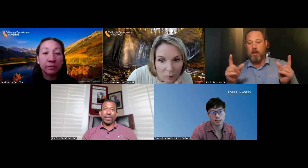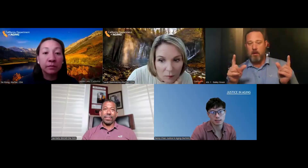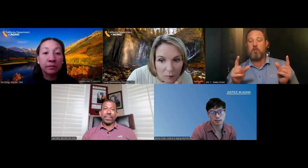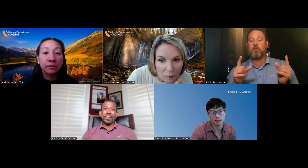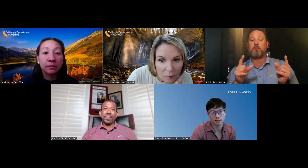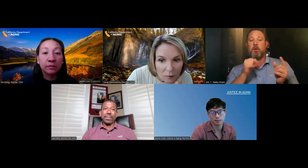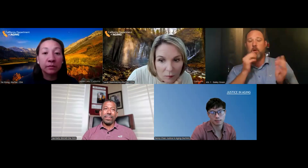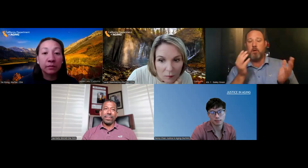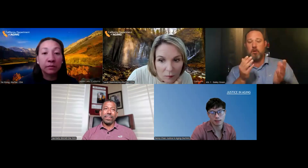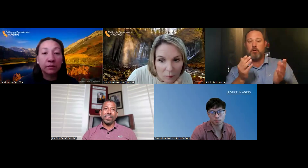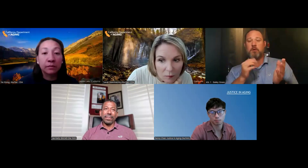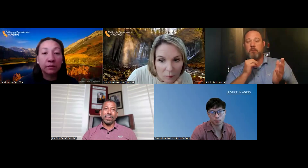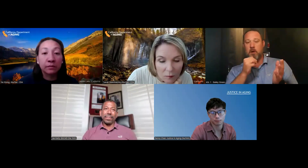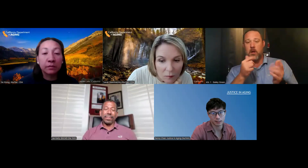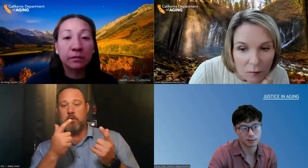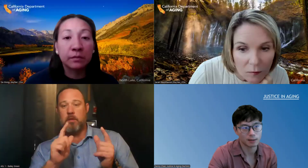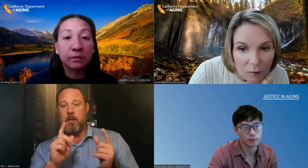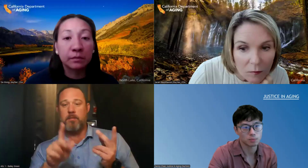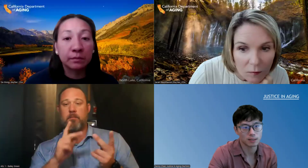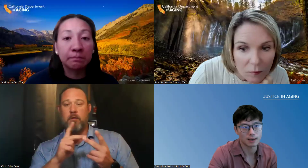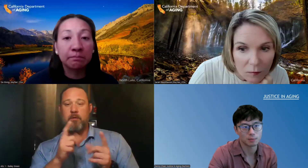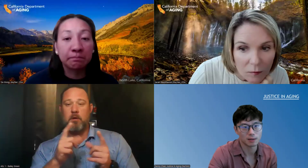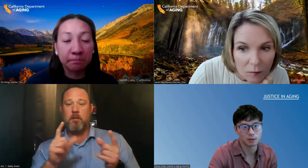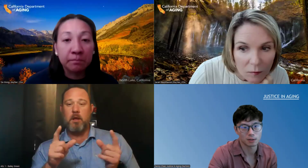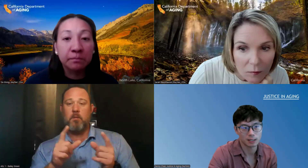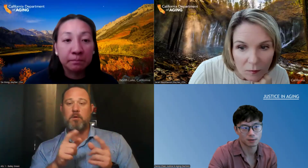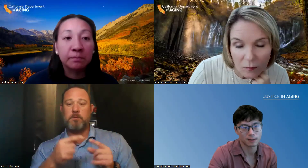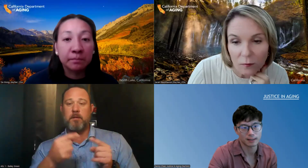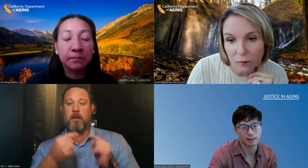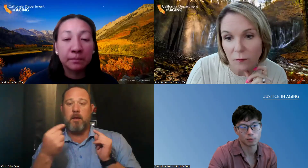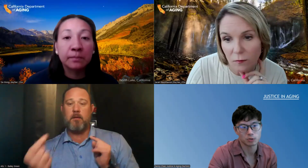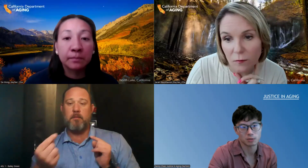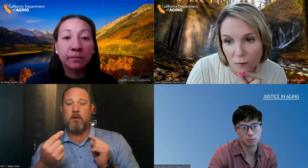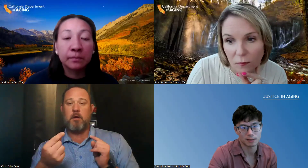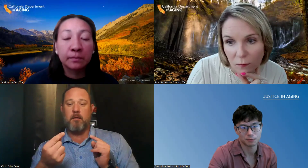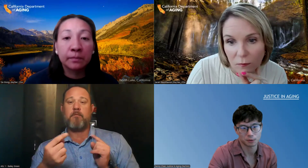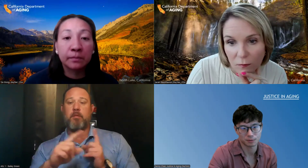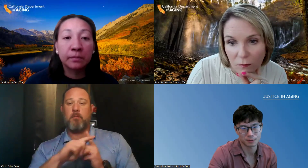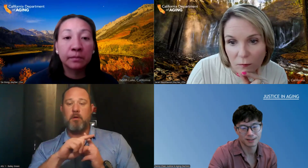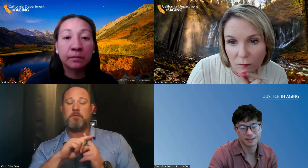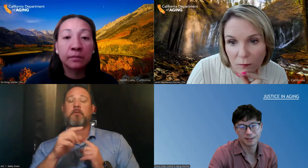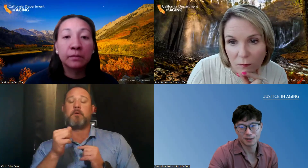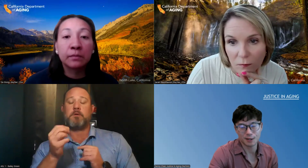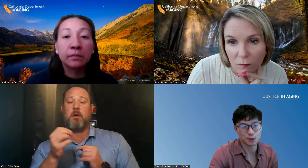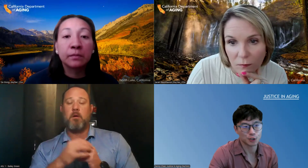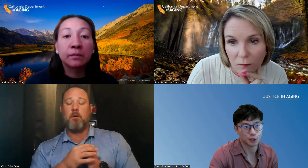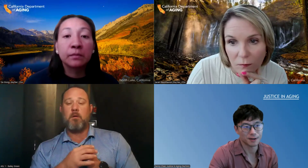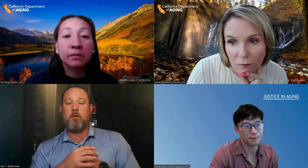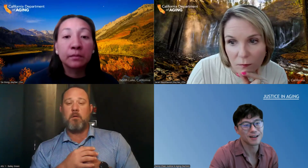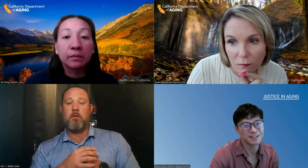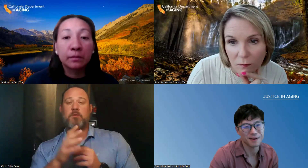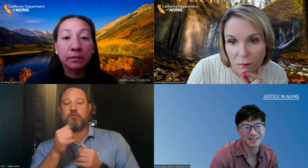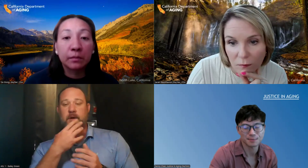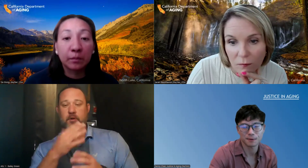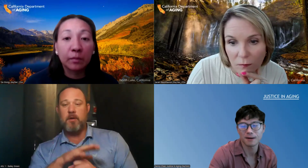us not to let the perfect language be the enemy of the good here. Like, I think we should strive for as good